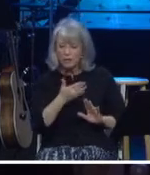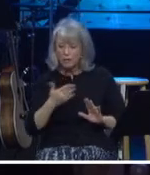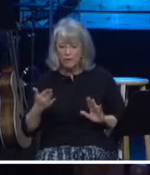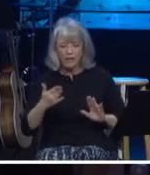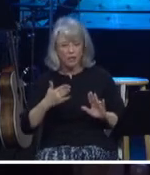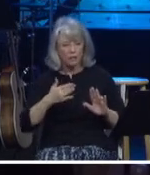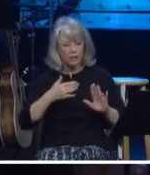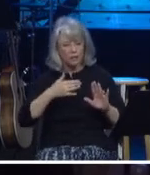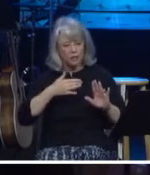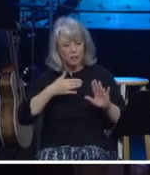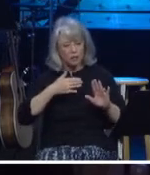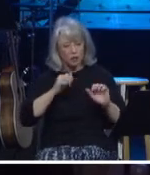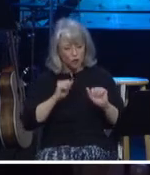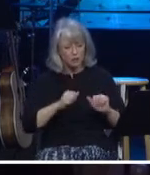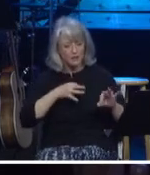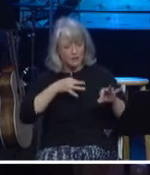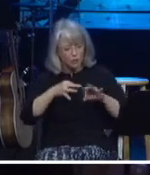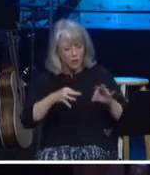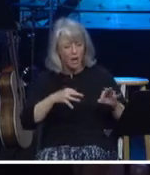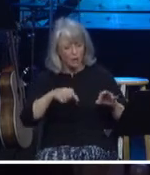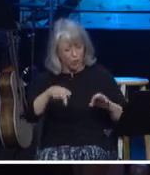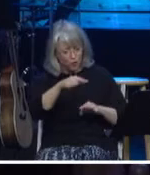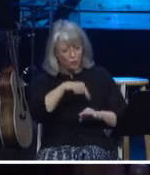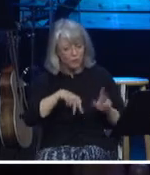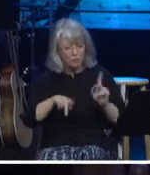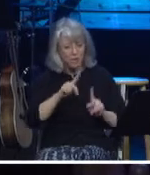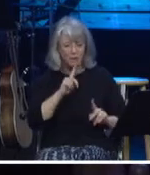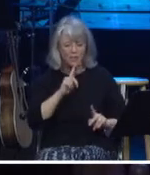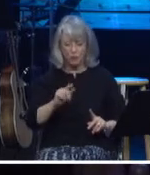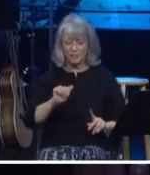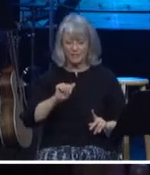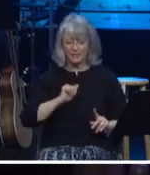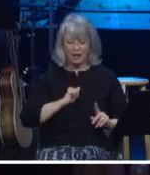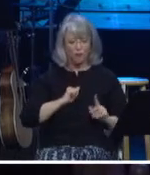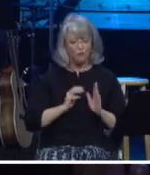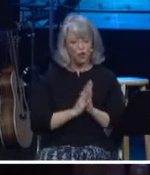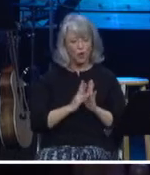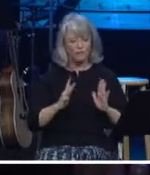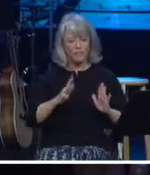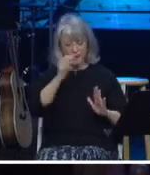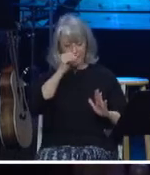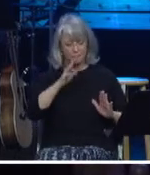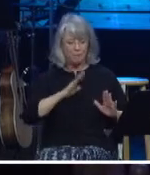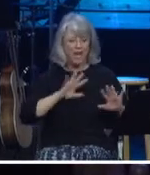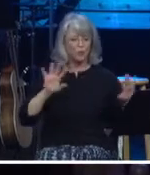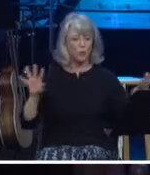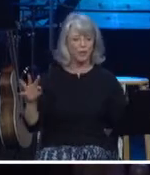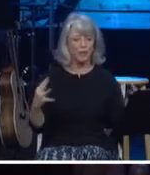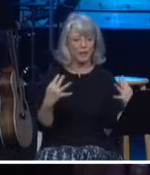group, it was self-glorification. It was man-centered praise.